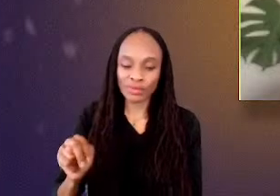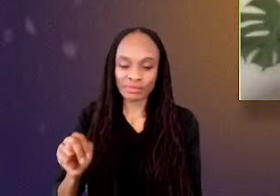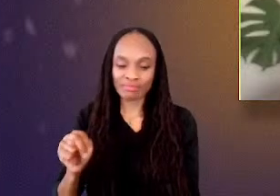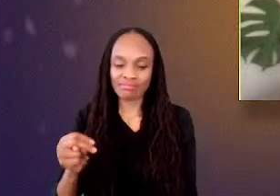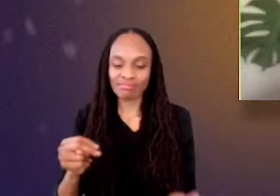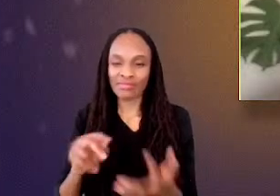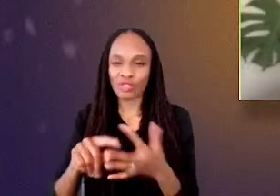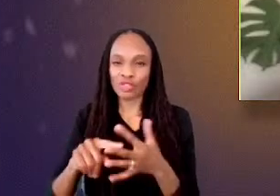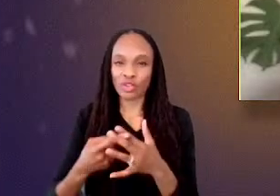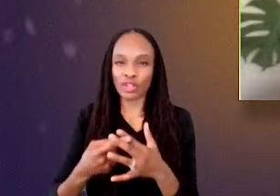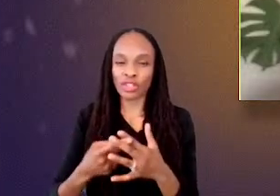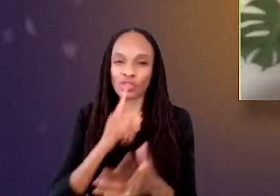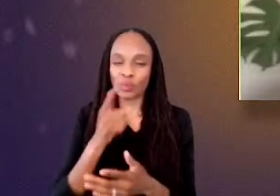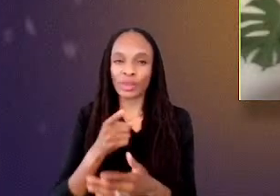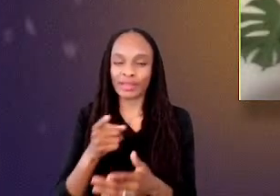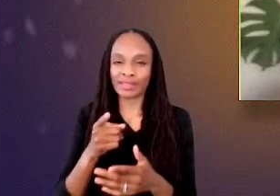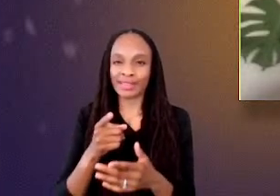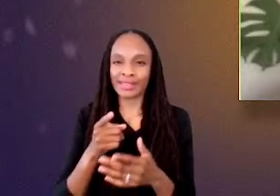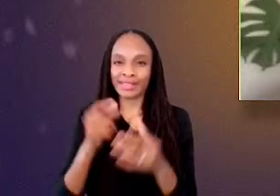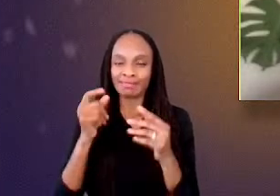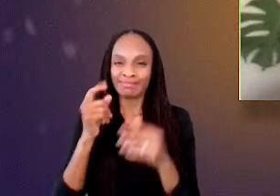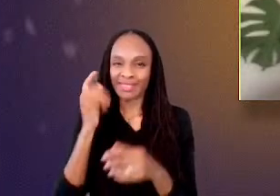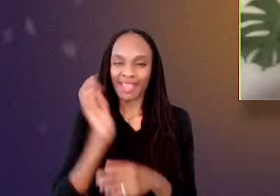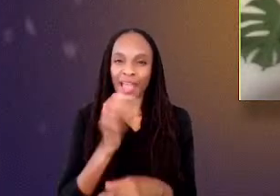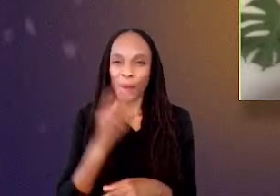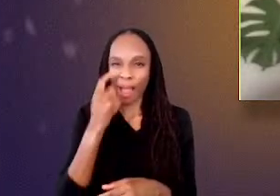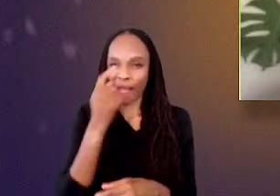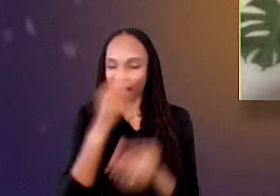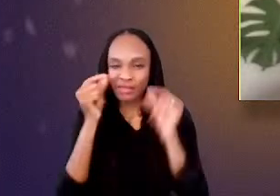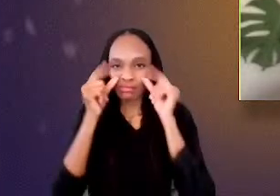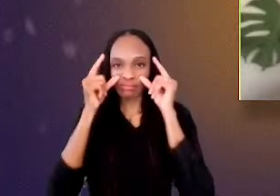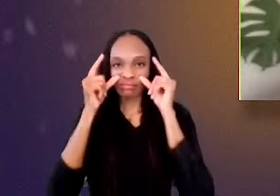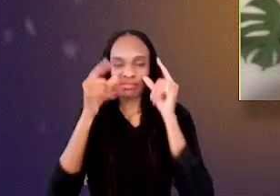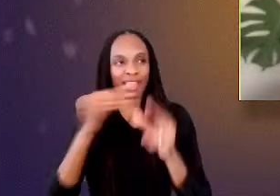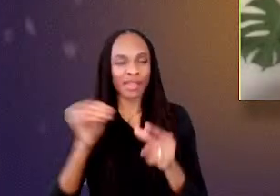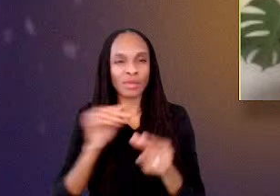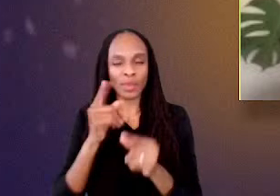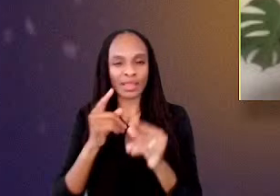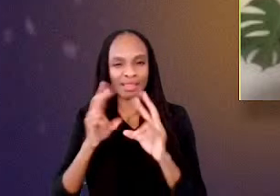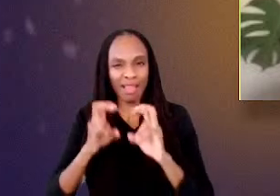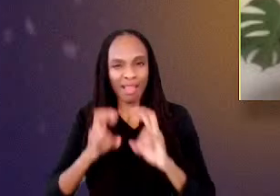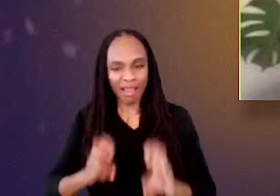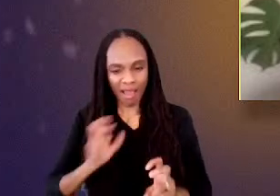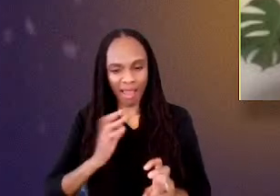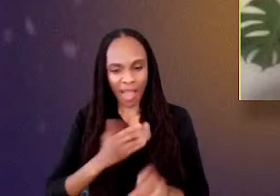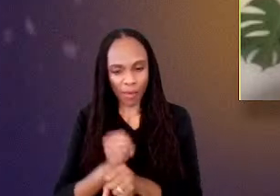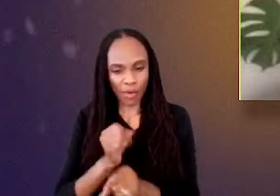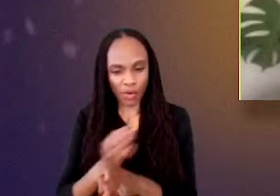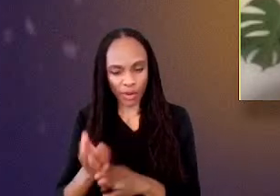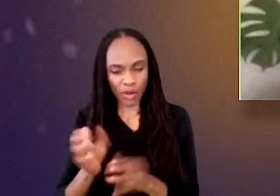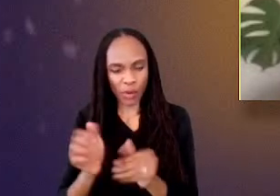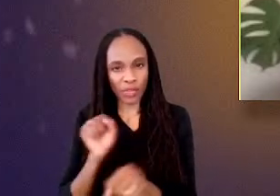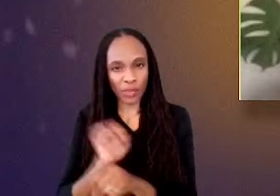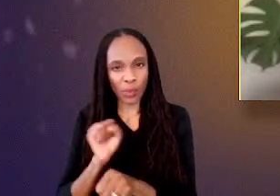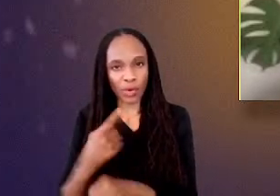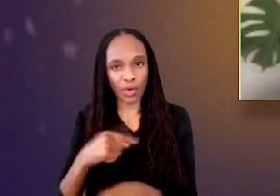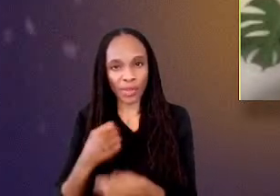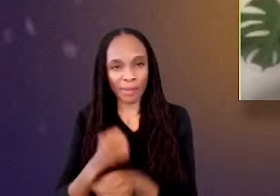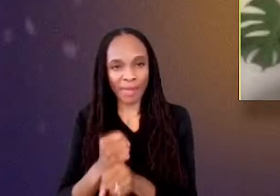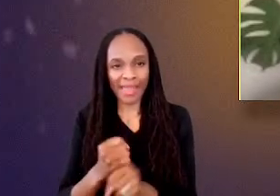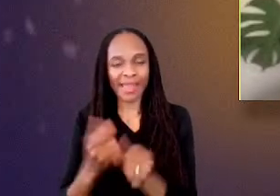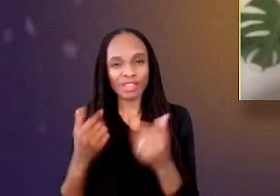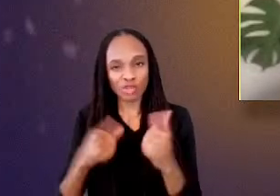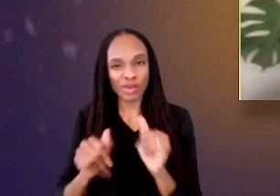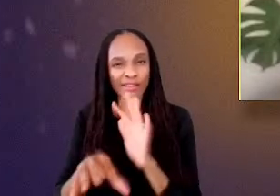about disentangling our dreams of our own career from the reality of the work we're making and finding the place that kind of bridges